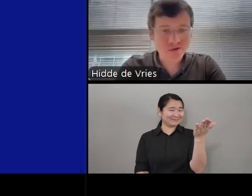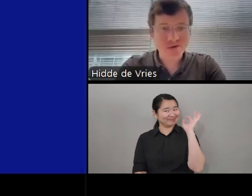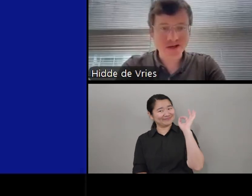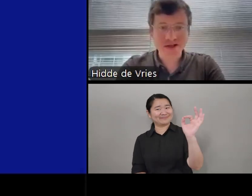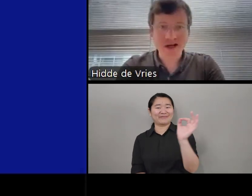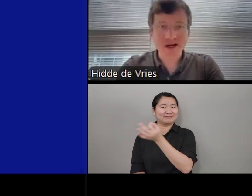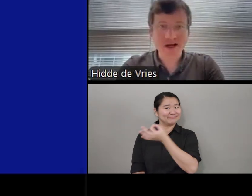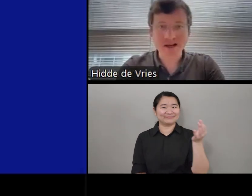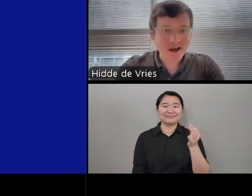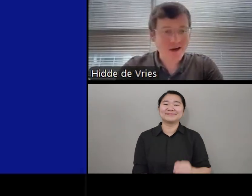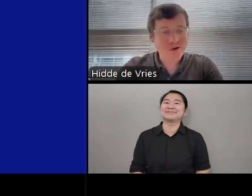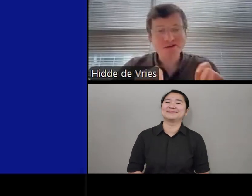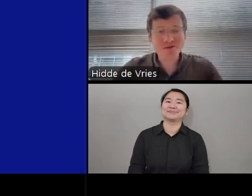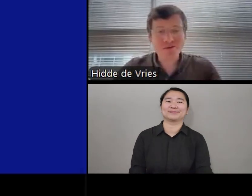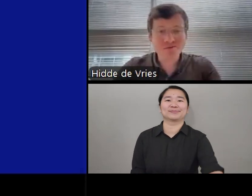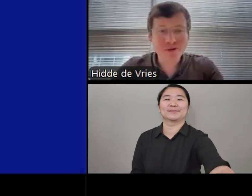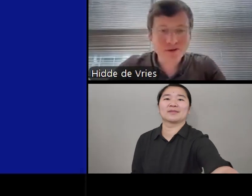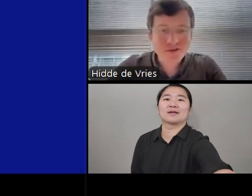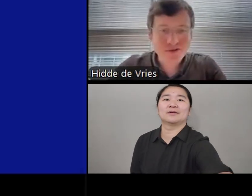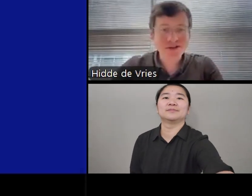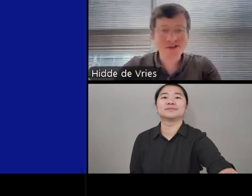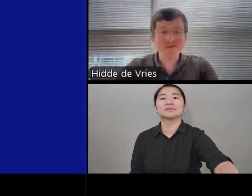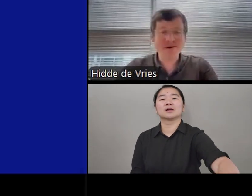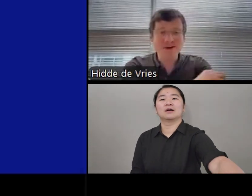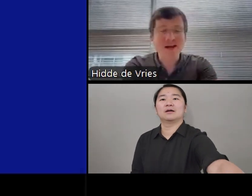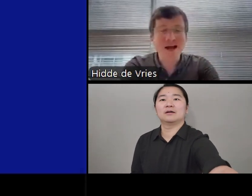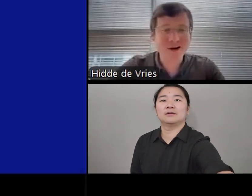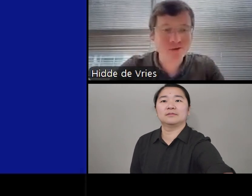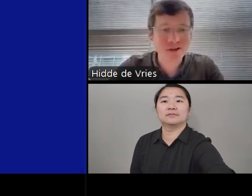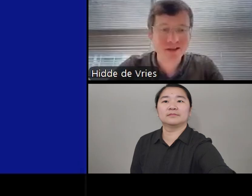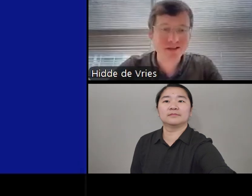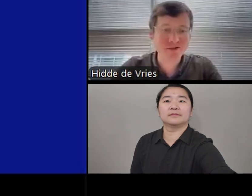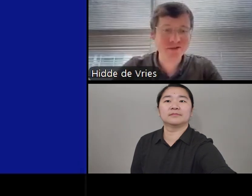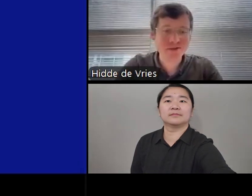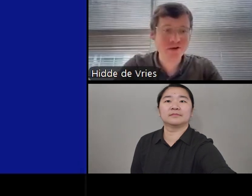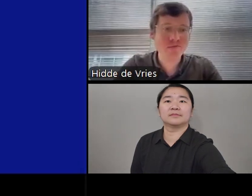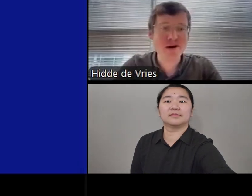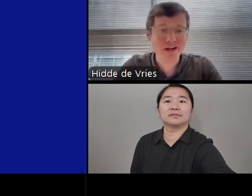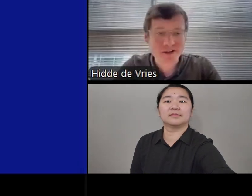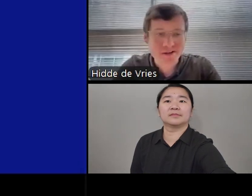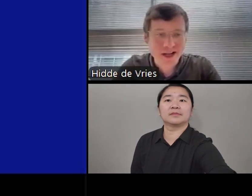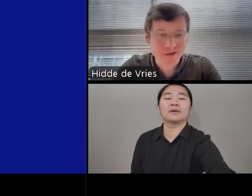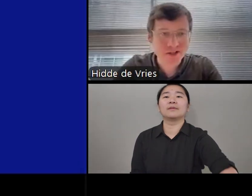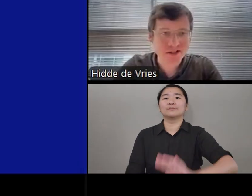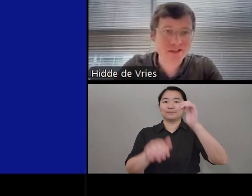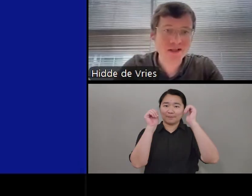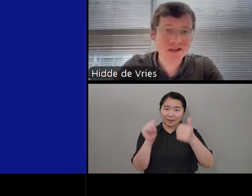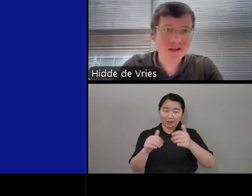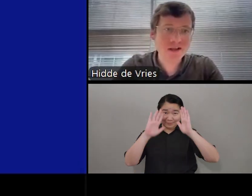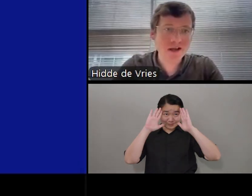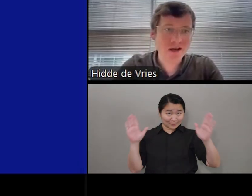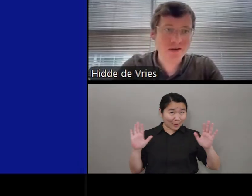Hello, everyone. Yeah, I wanted to talk to you about how we can do better evaluations.